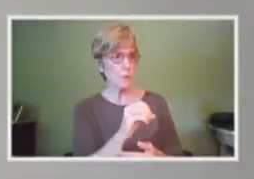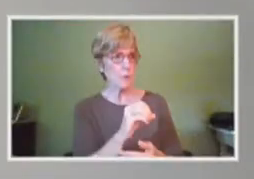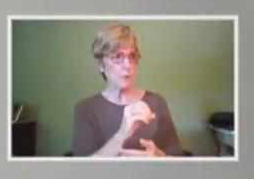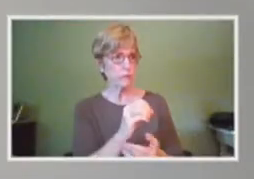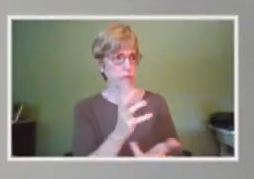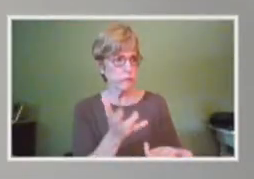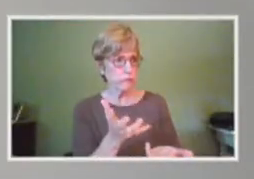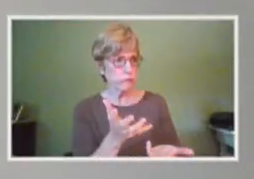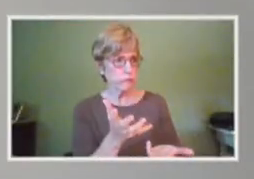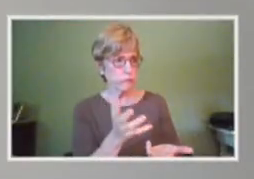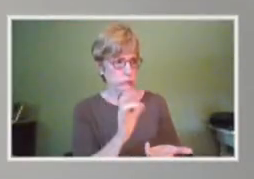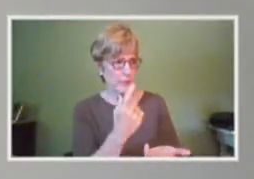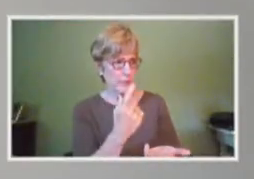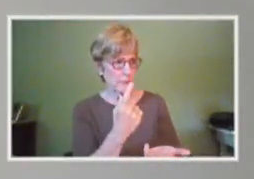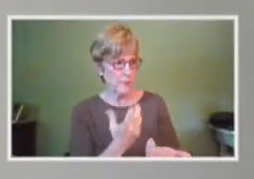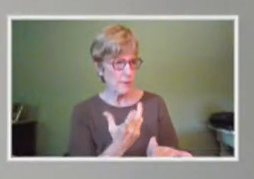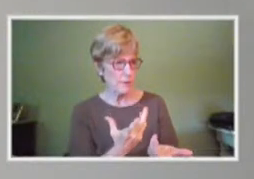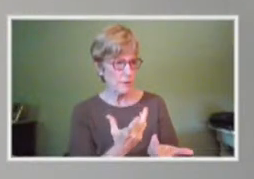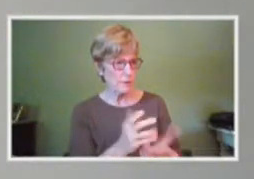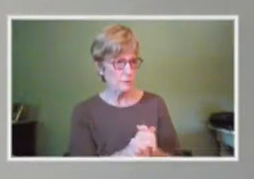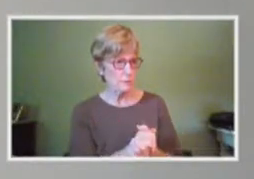Was your question or not, but yeah.